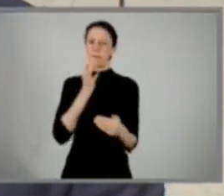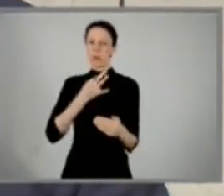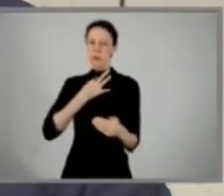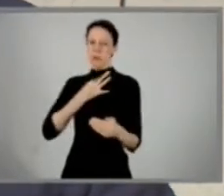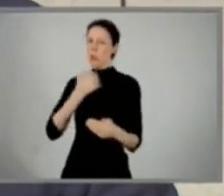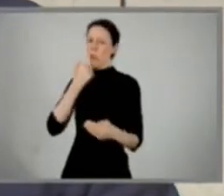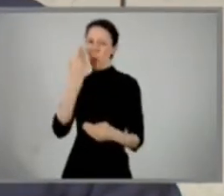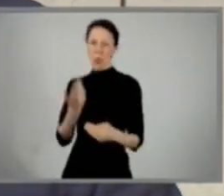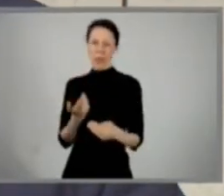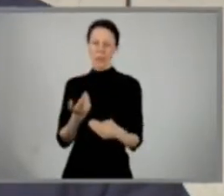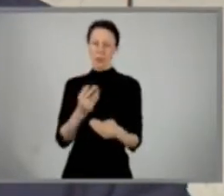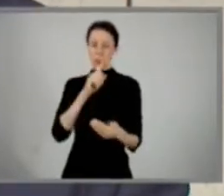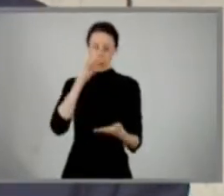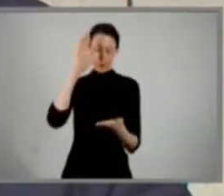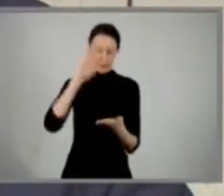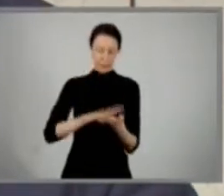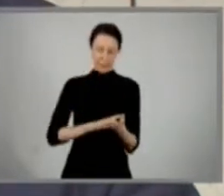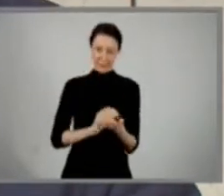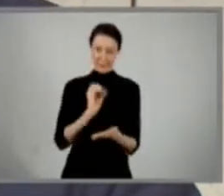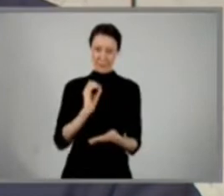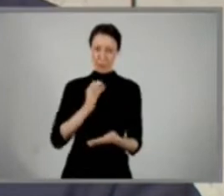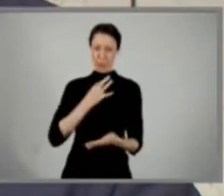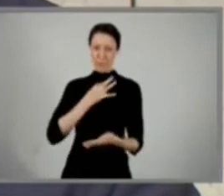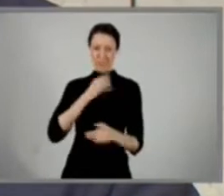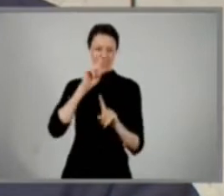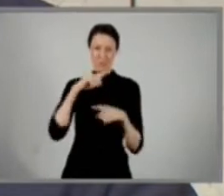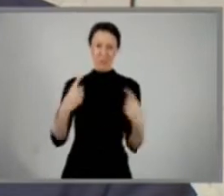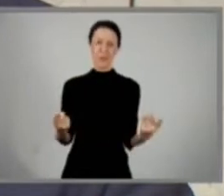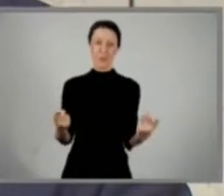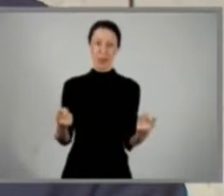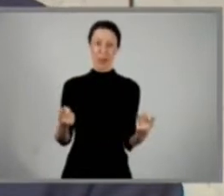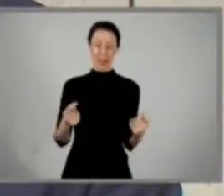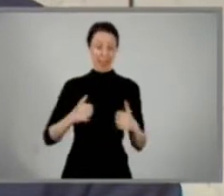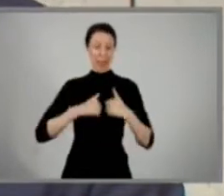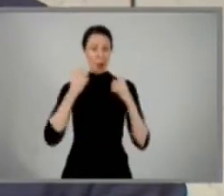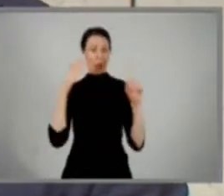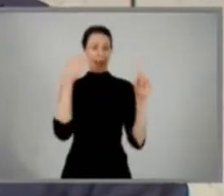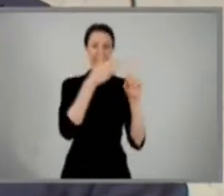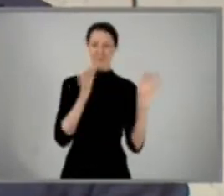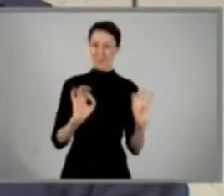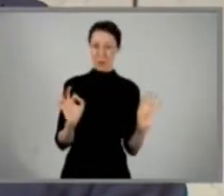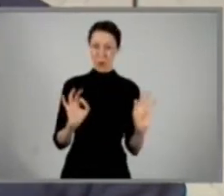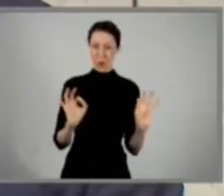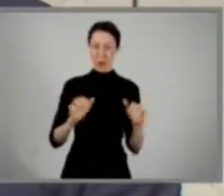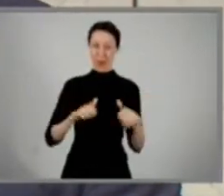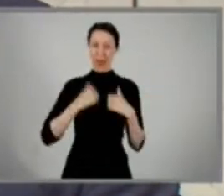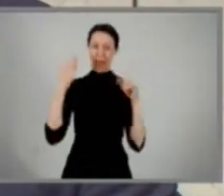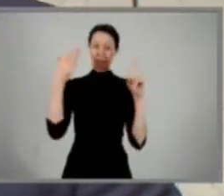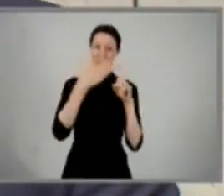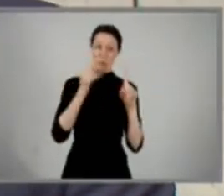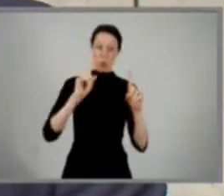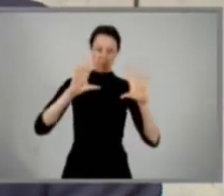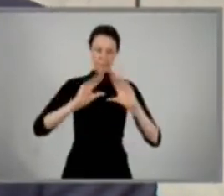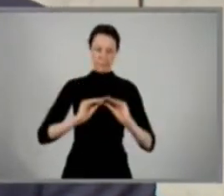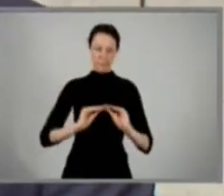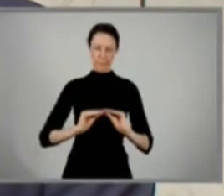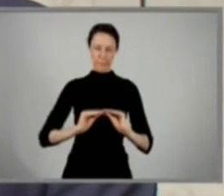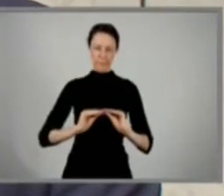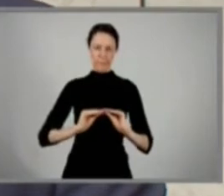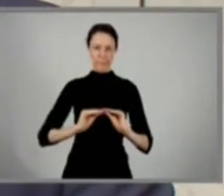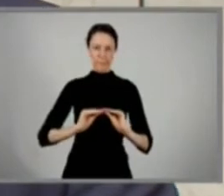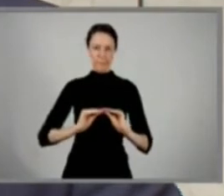not the National Cabinet's policy. It is suppression. And the systems that support a suppression